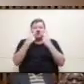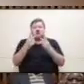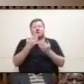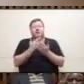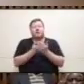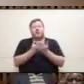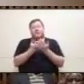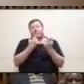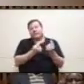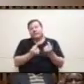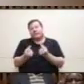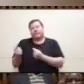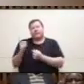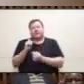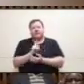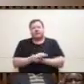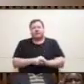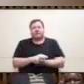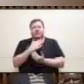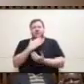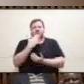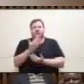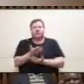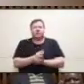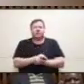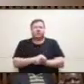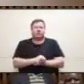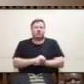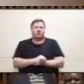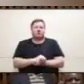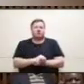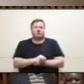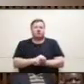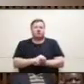you. Accounting entries.